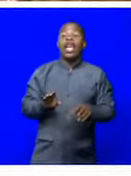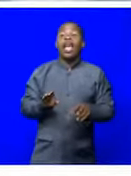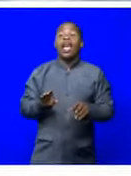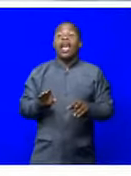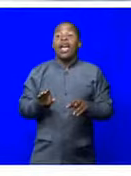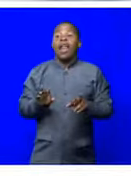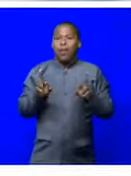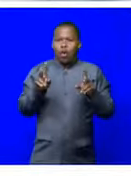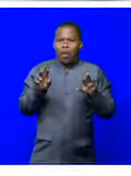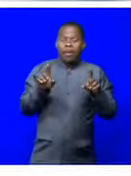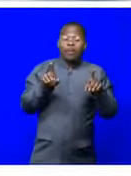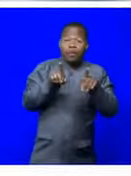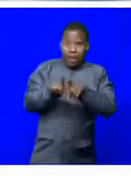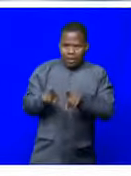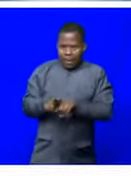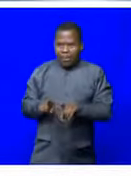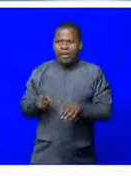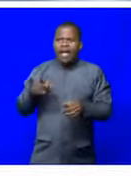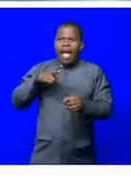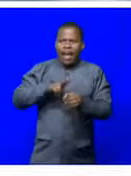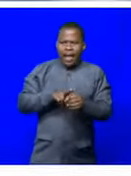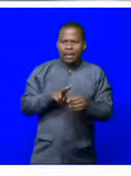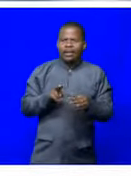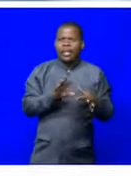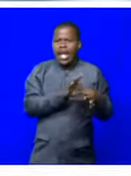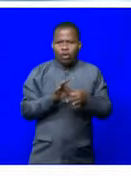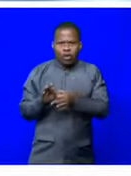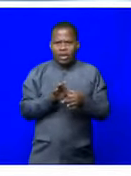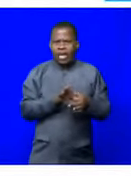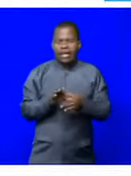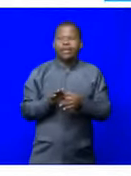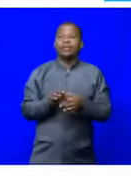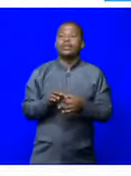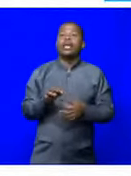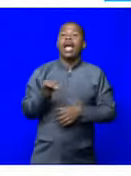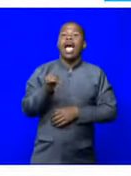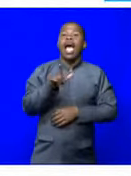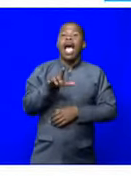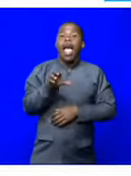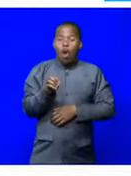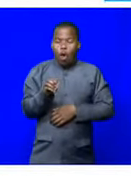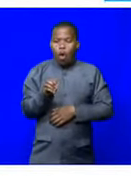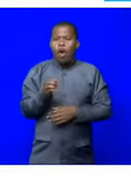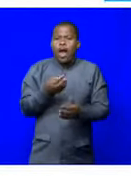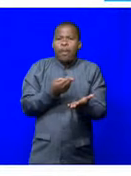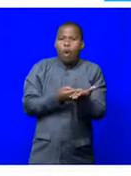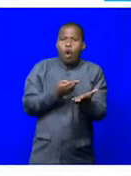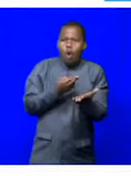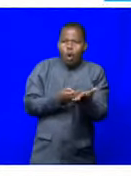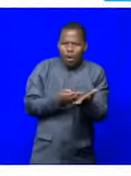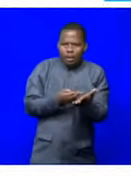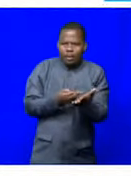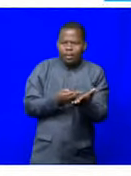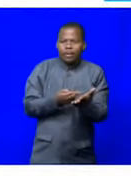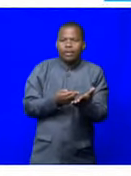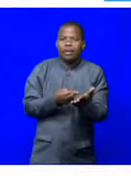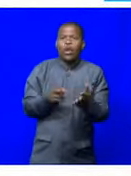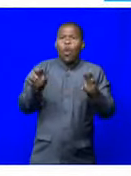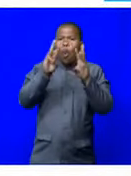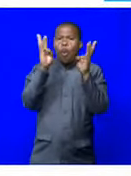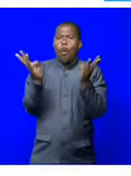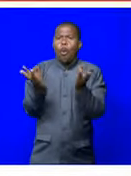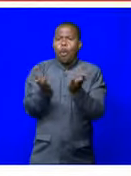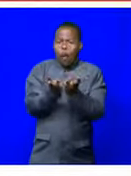leCardiff. Ngakulokunye, umbiko wenhlangano kamhlabhlangene International Labour Organization weGlobal Estimates of